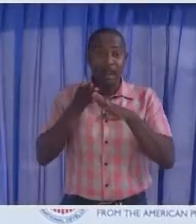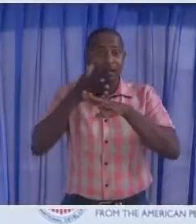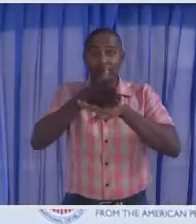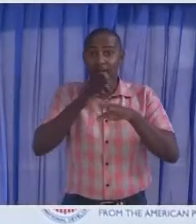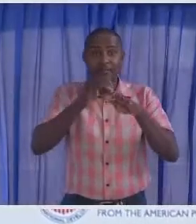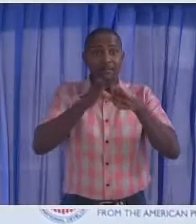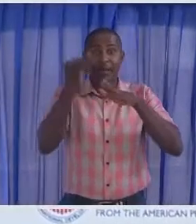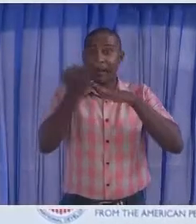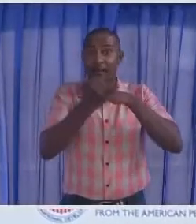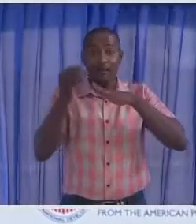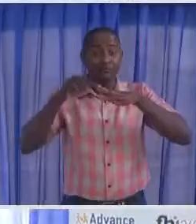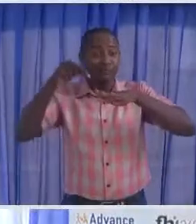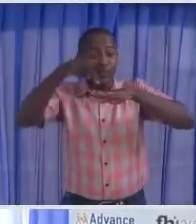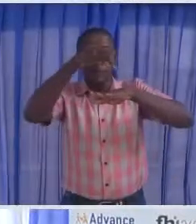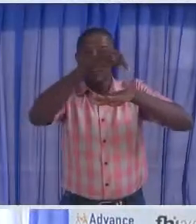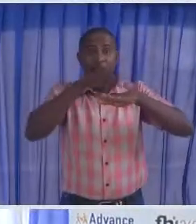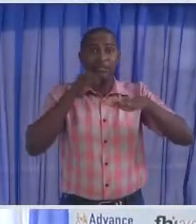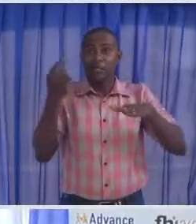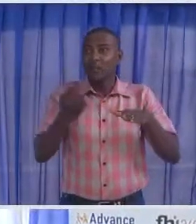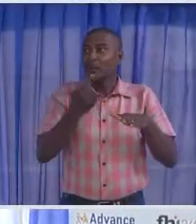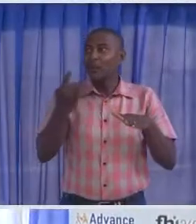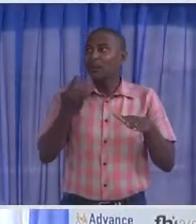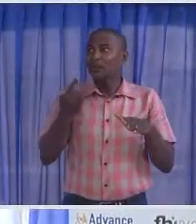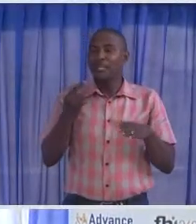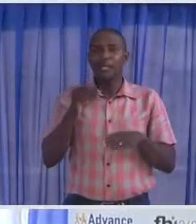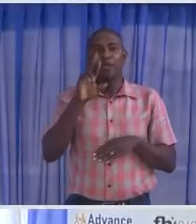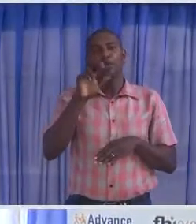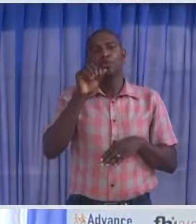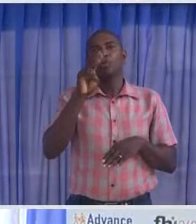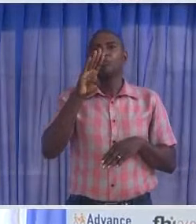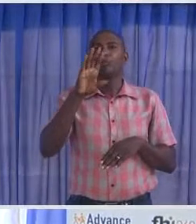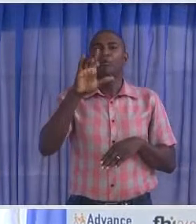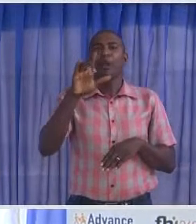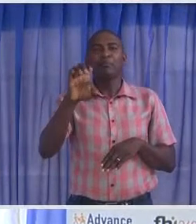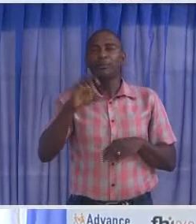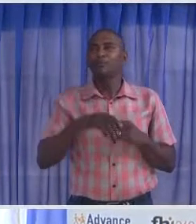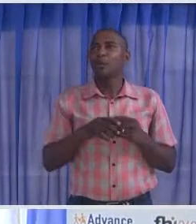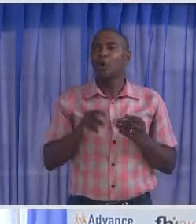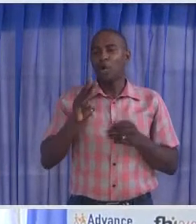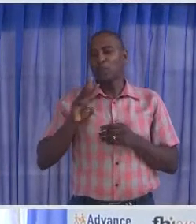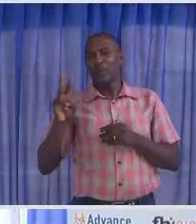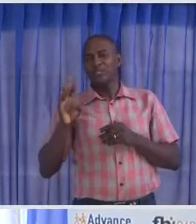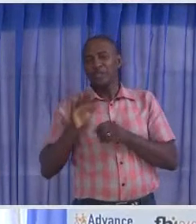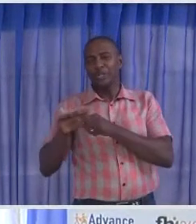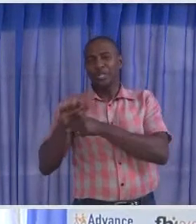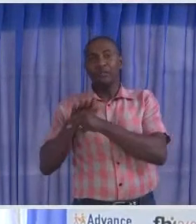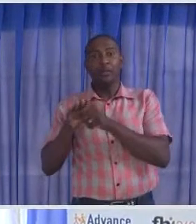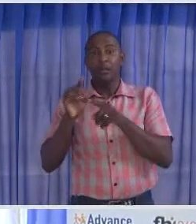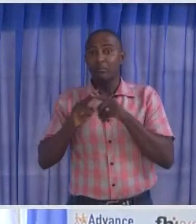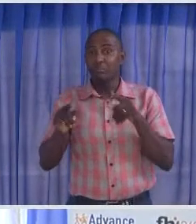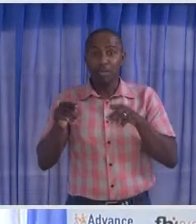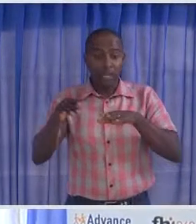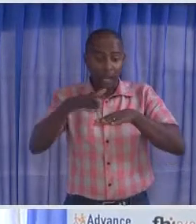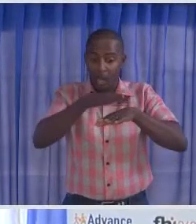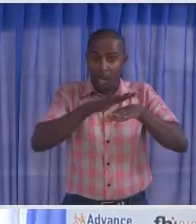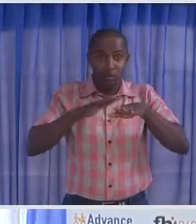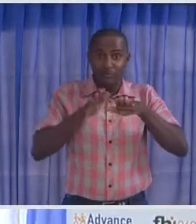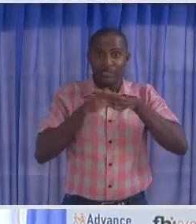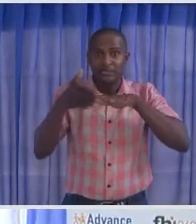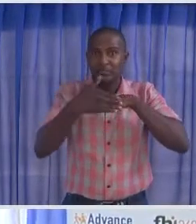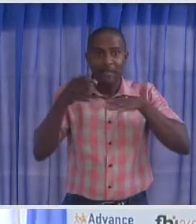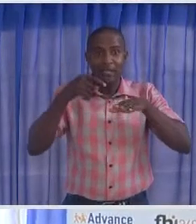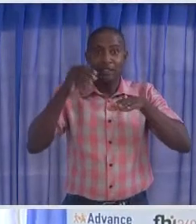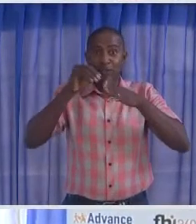island. They are not just confined to Ramble or the Western region. They come from right across the island, because we have